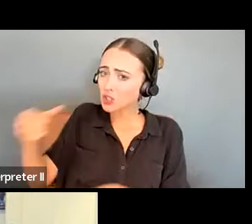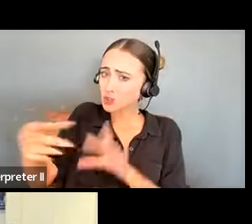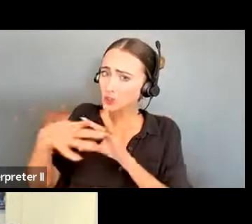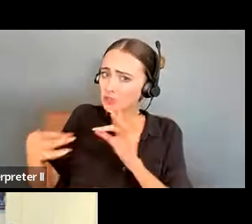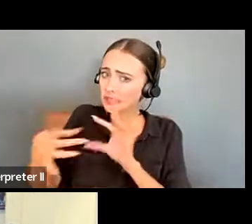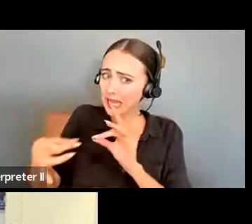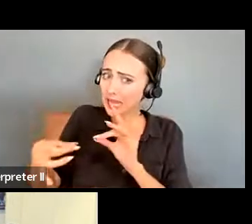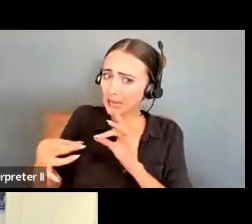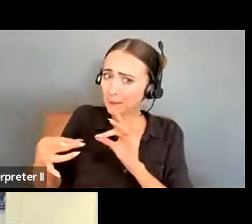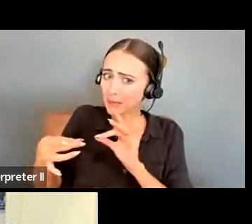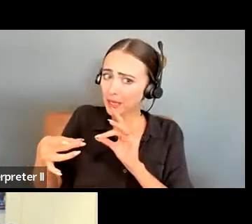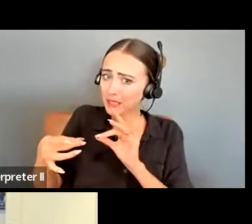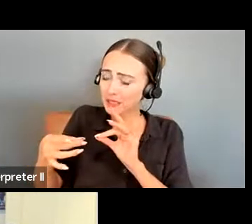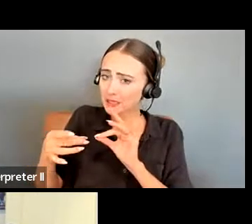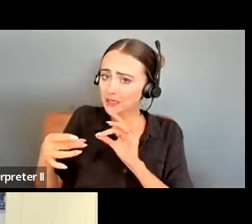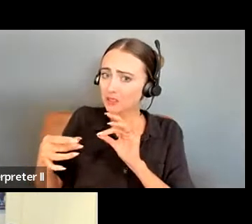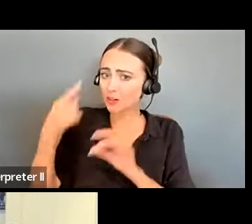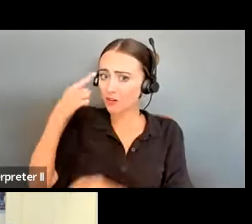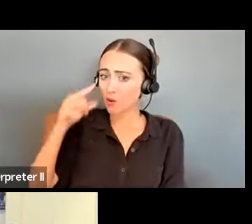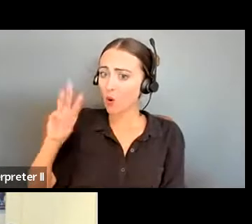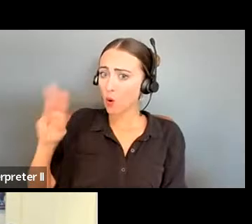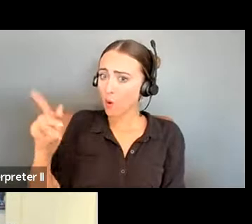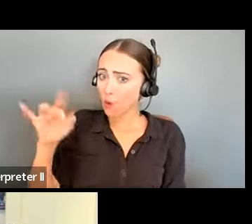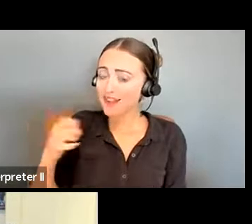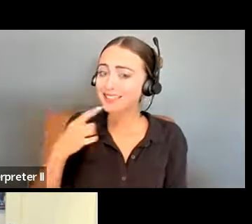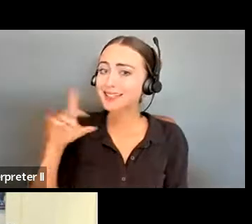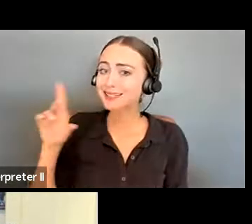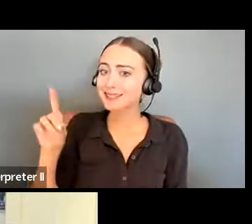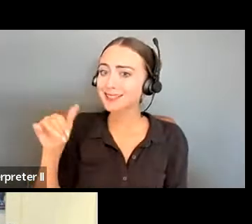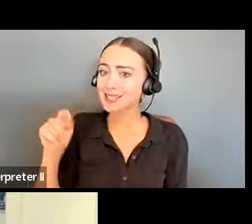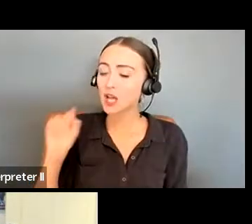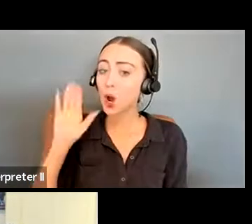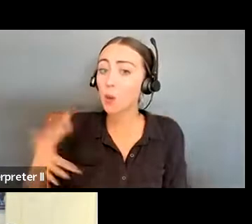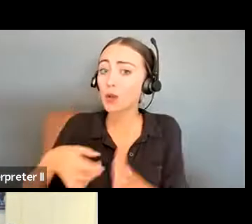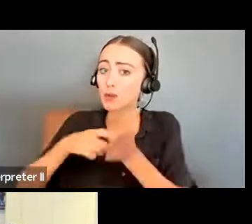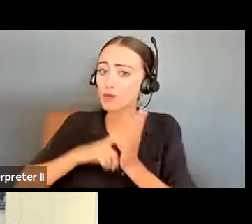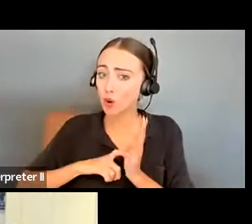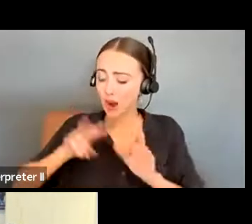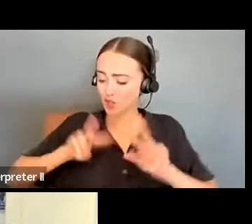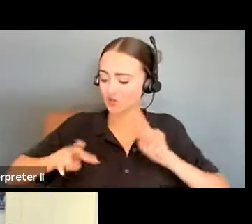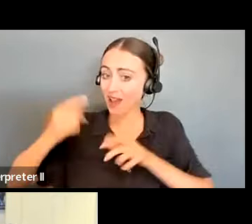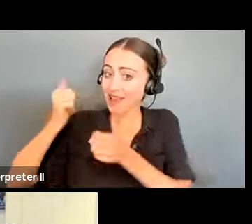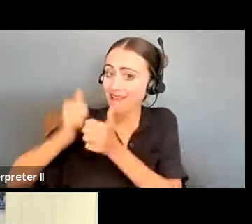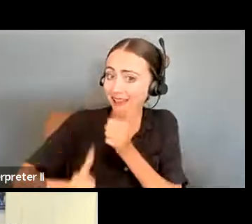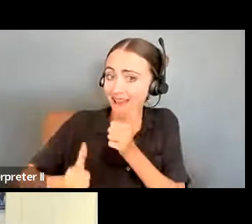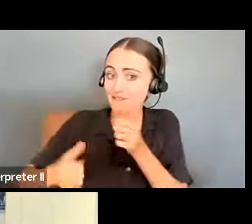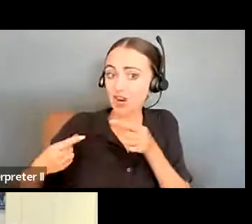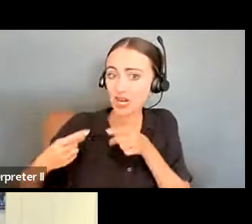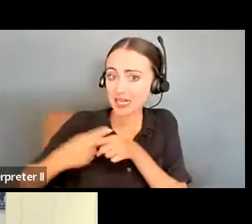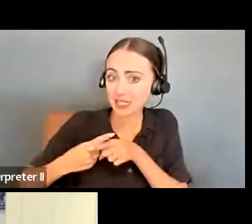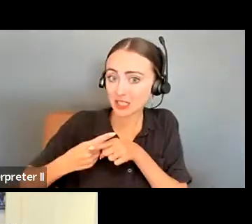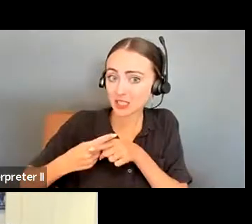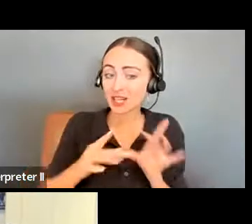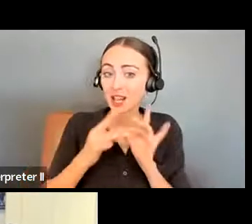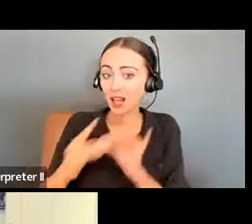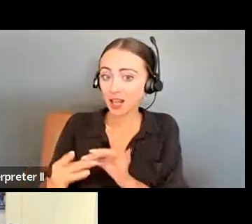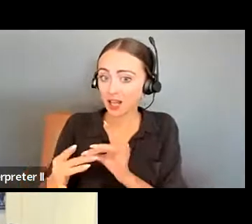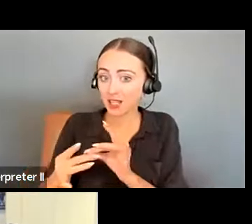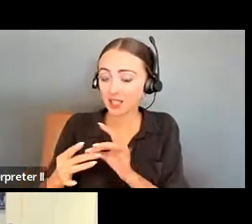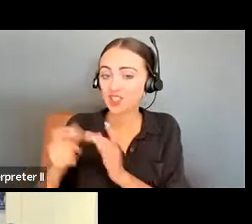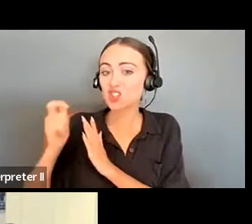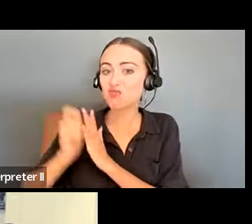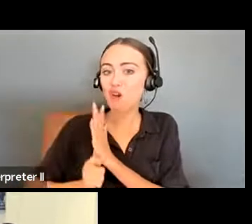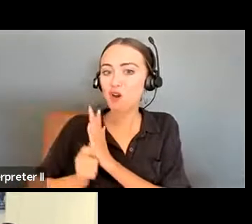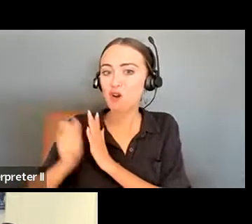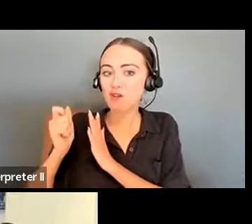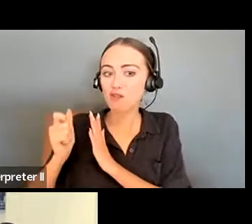statement to Councilmember White that DDOT would be required to evaluate every intersection with regard to the default that